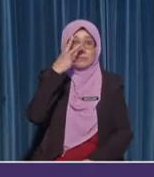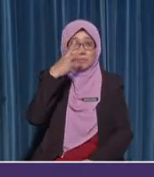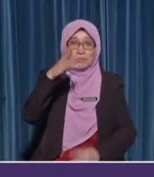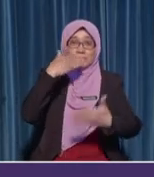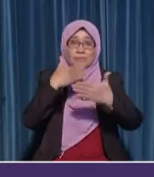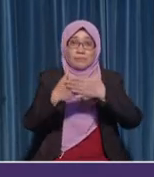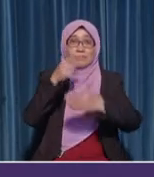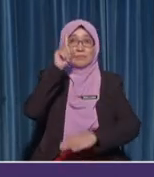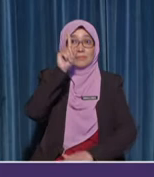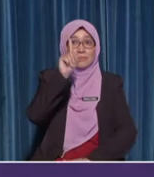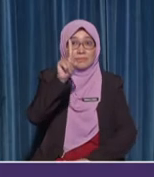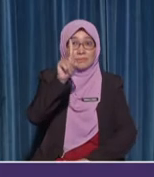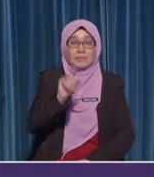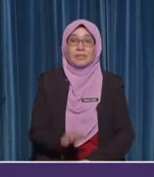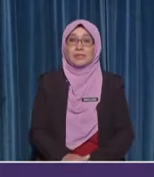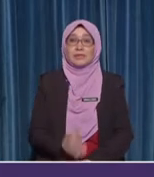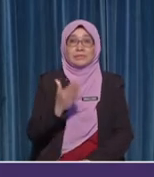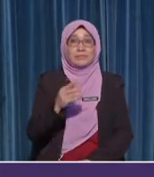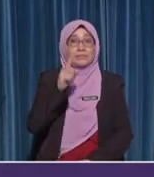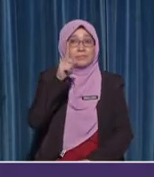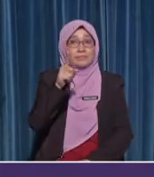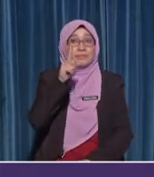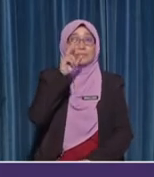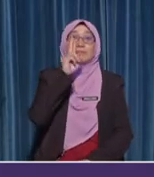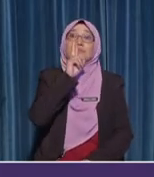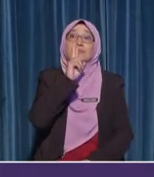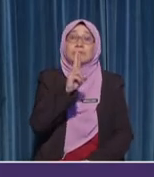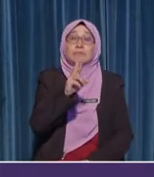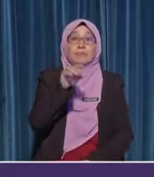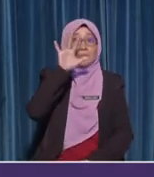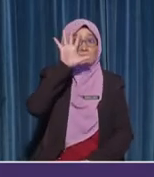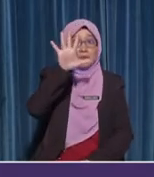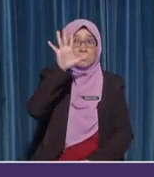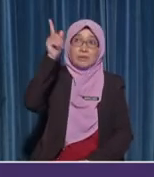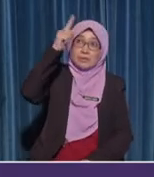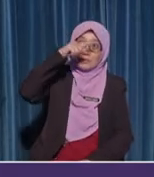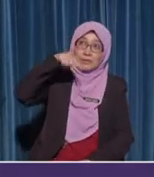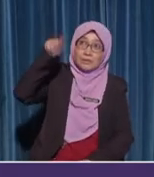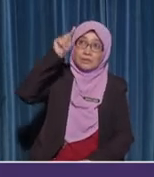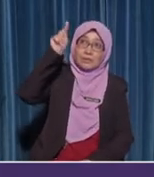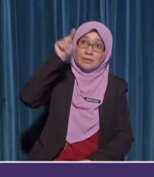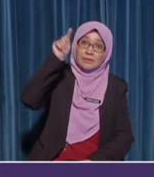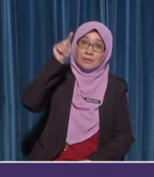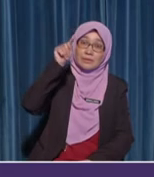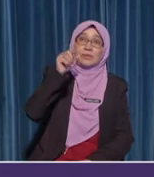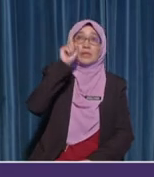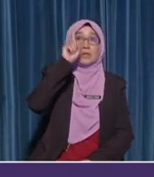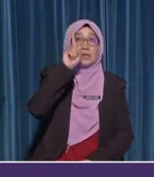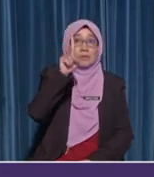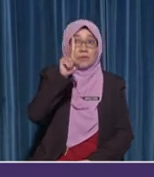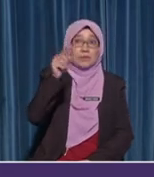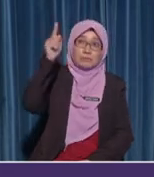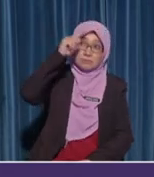There are 5 graduations, right? One graduation is 1 minute.